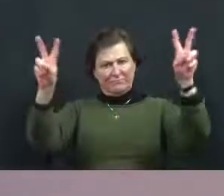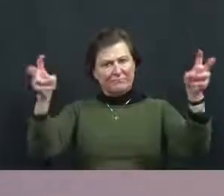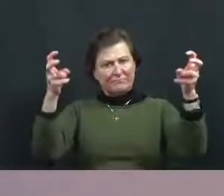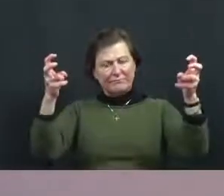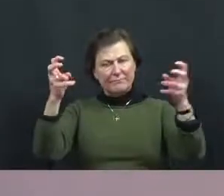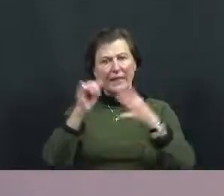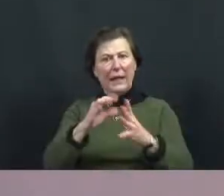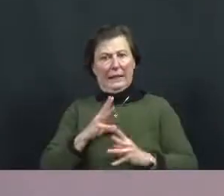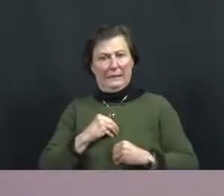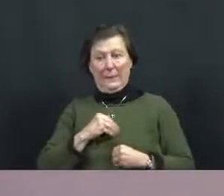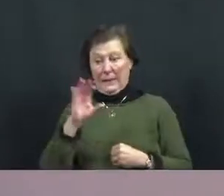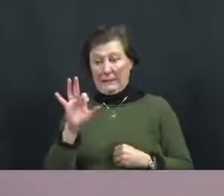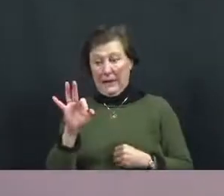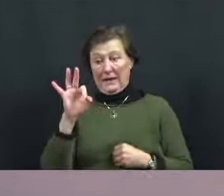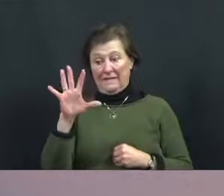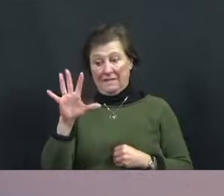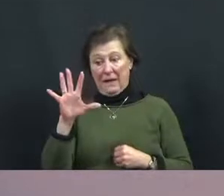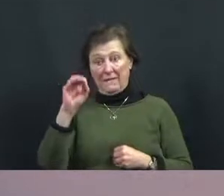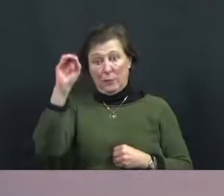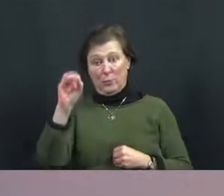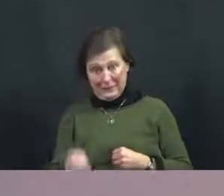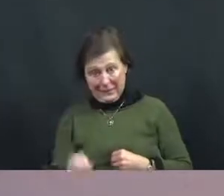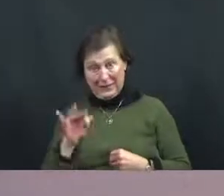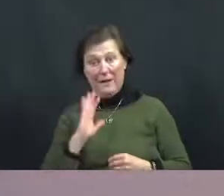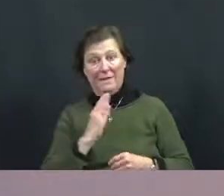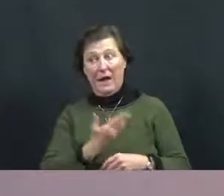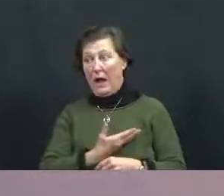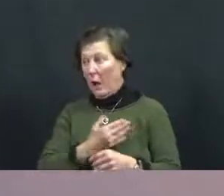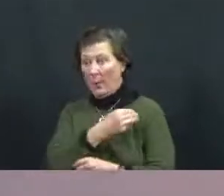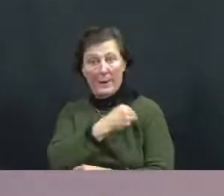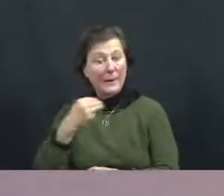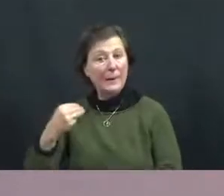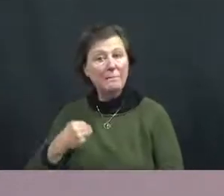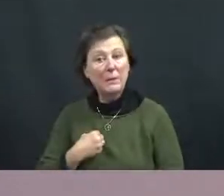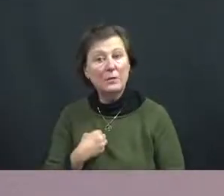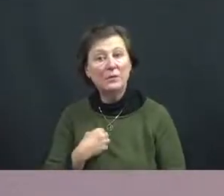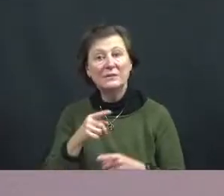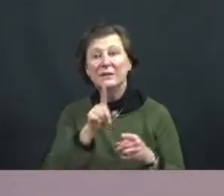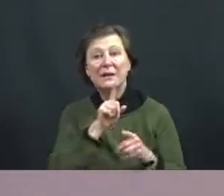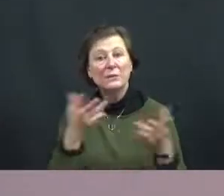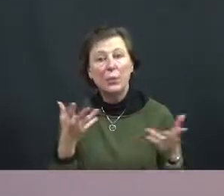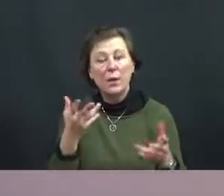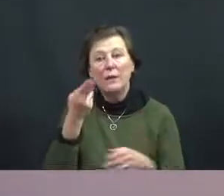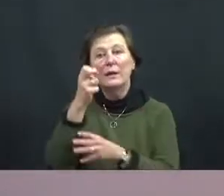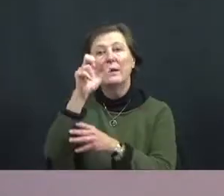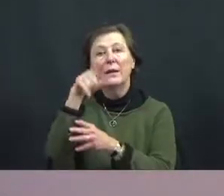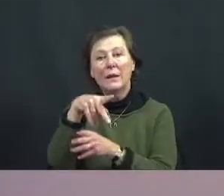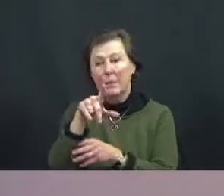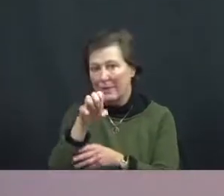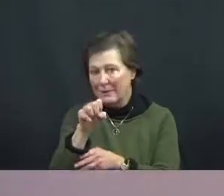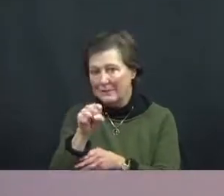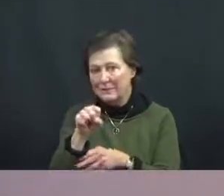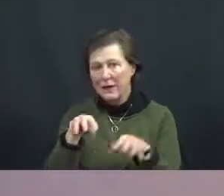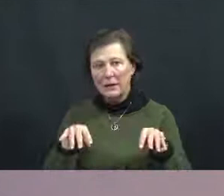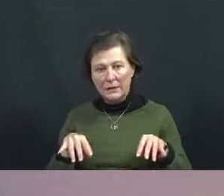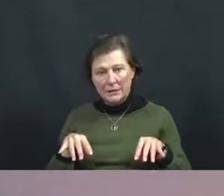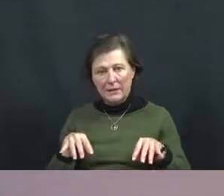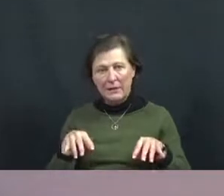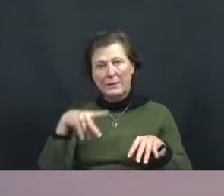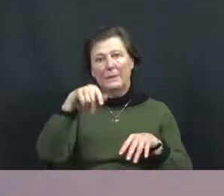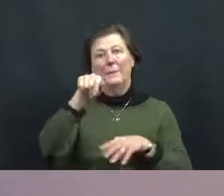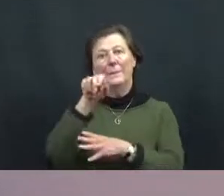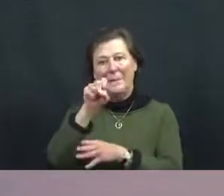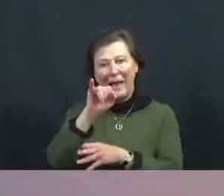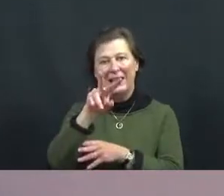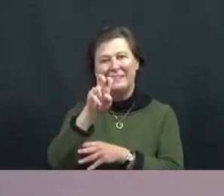95% of our congregants as helpless, passive sinners? Good question.